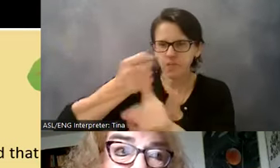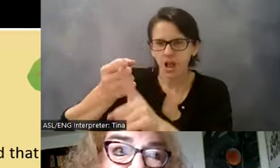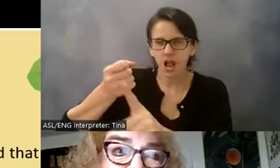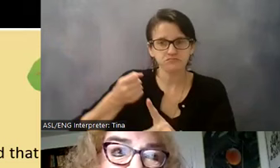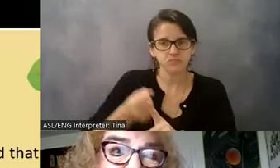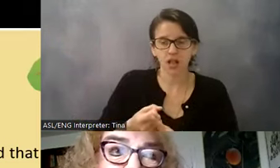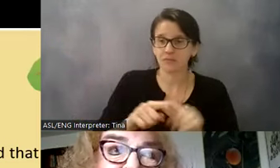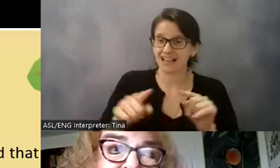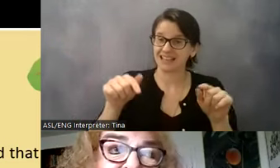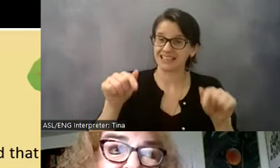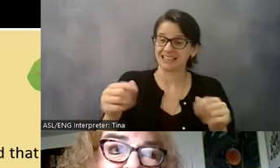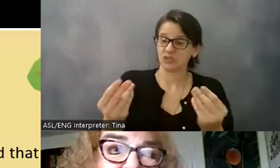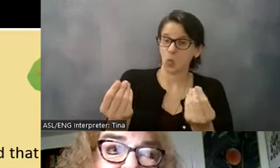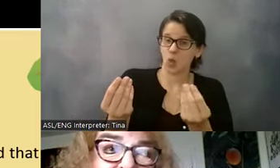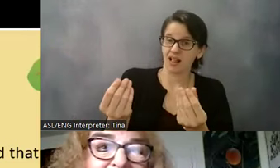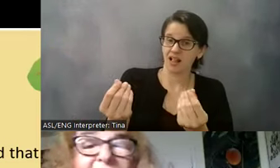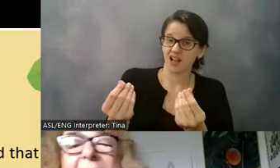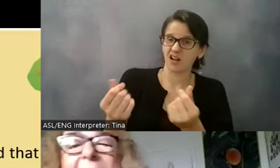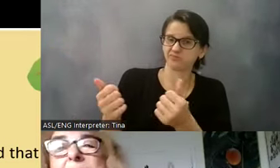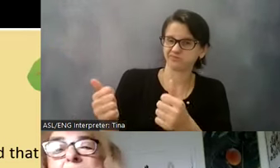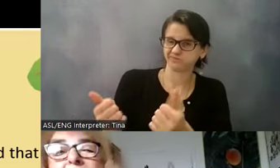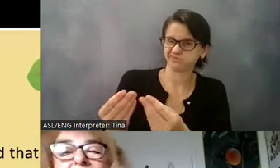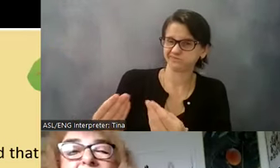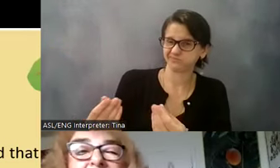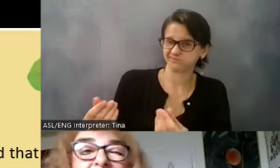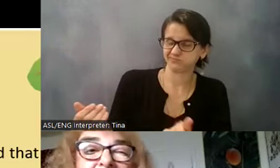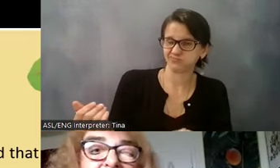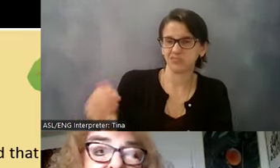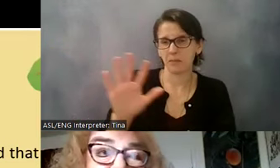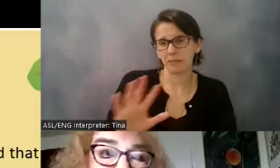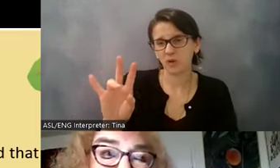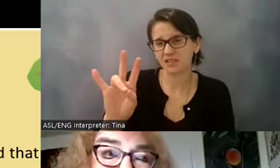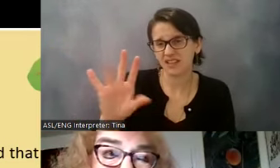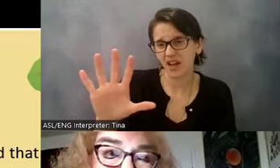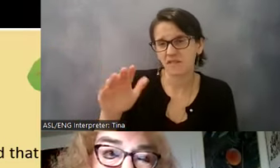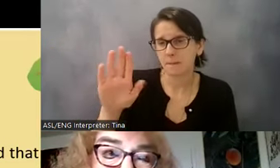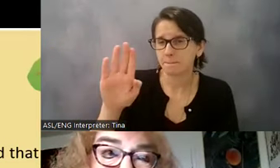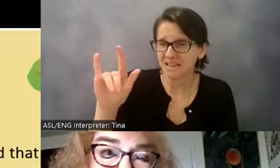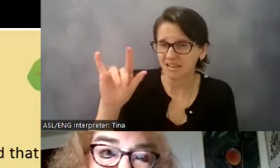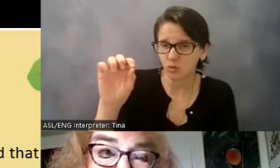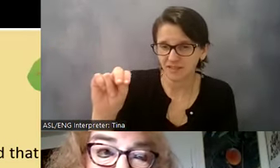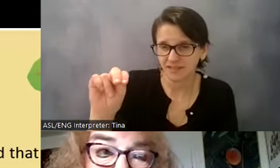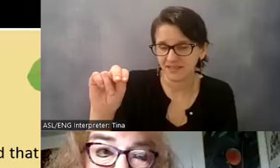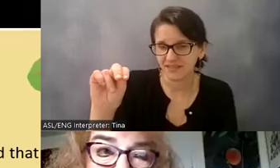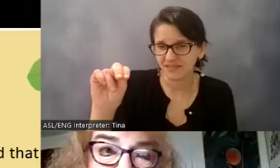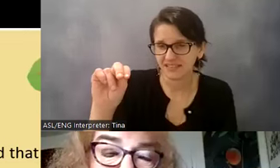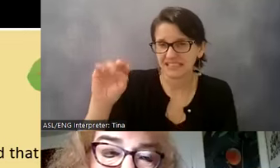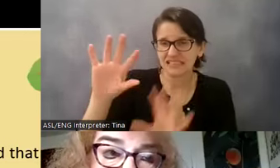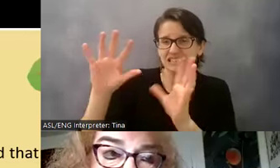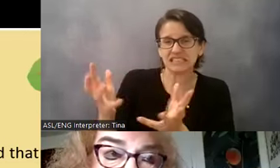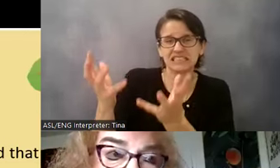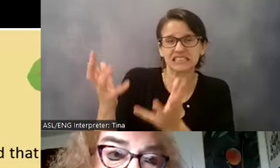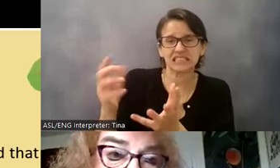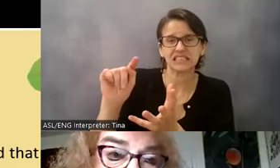losing an estimated 75 billion tons of soil